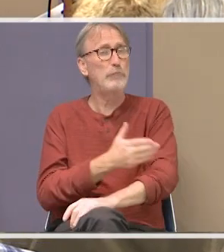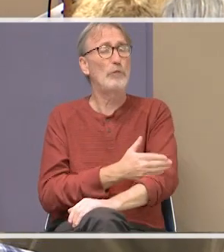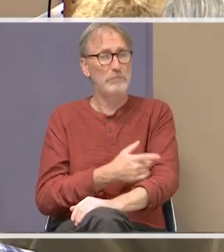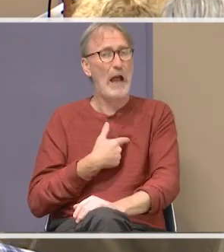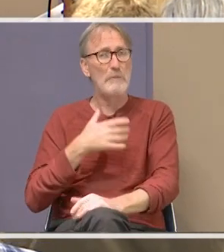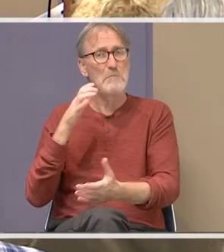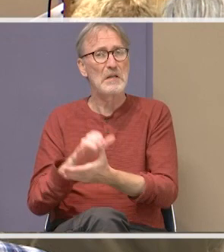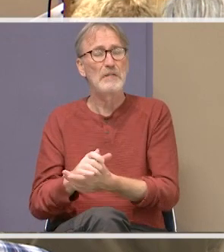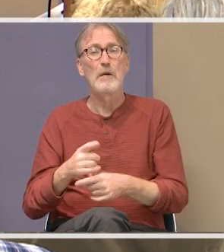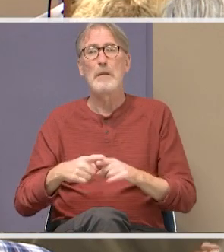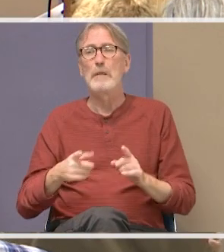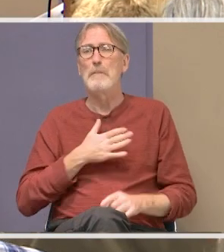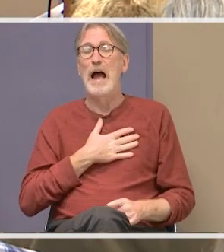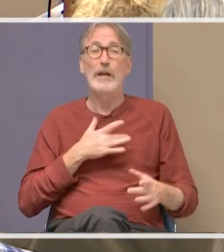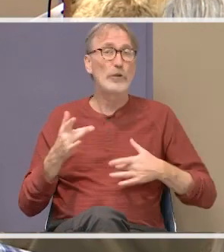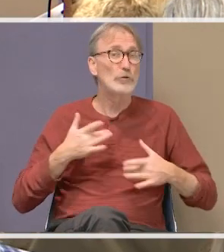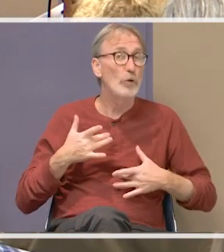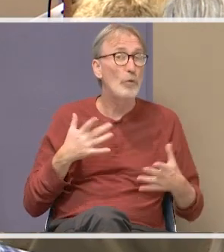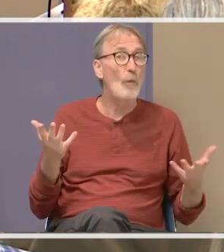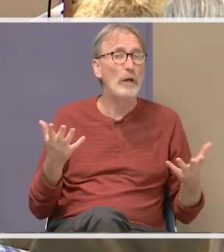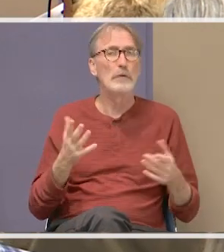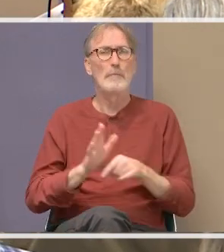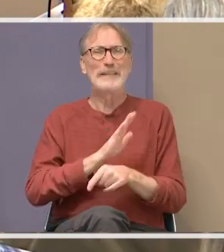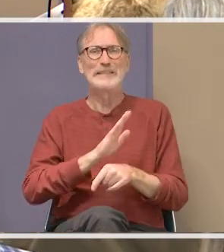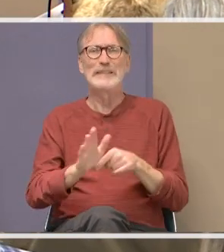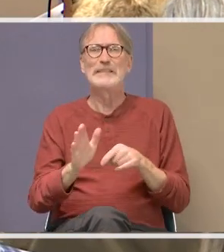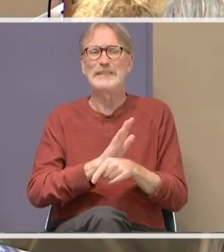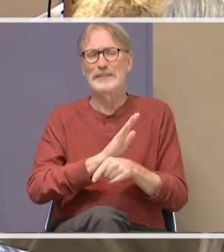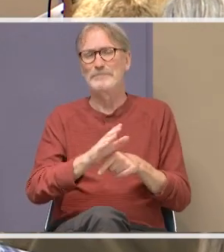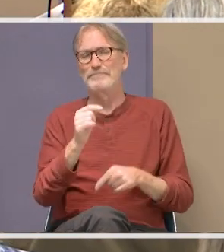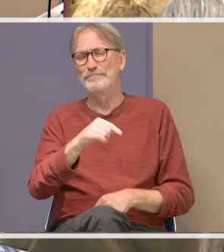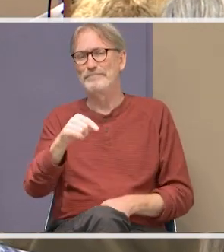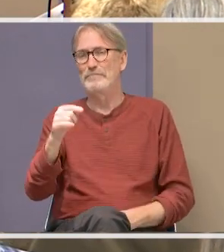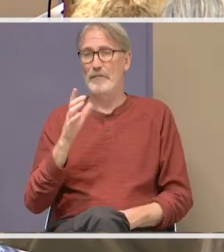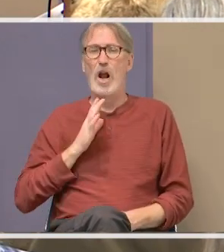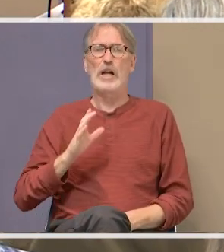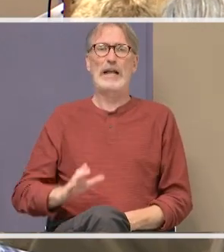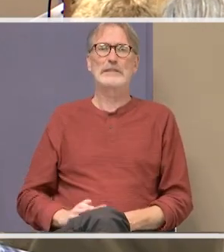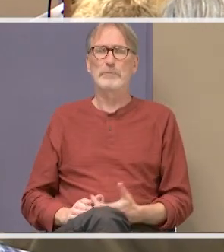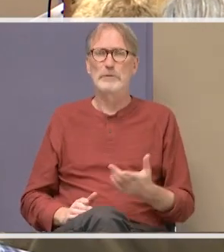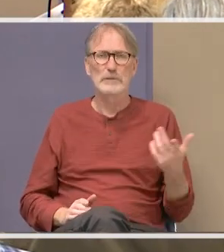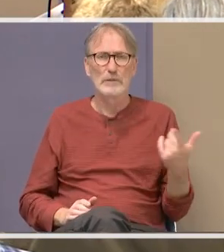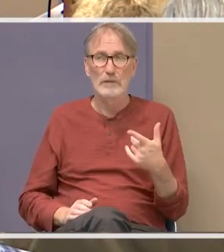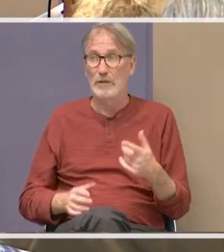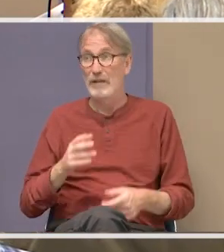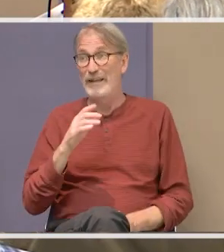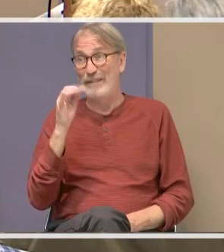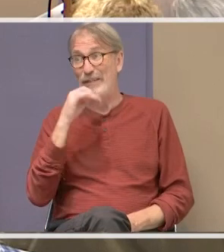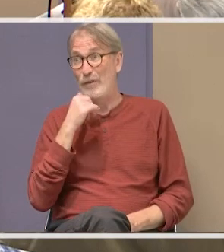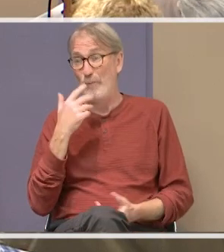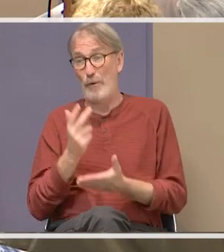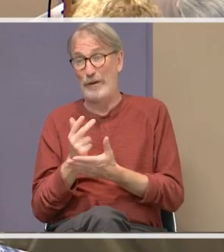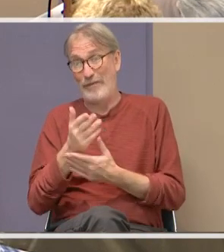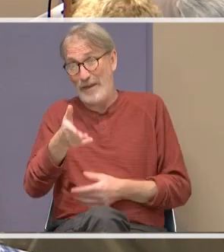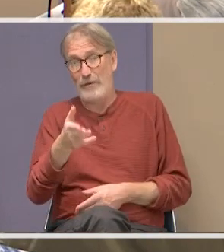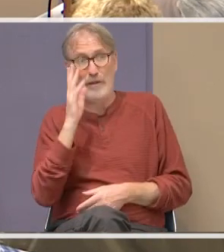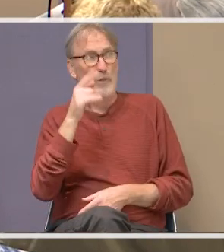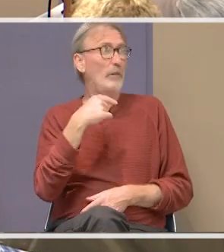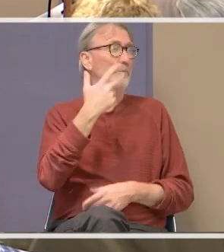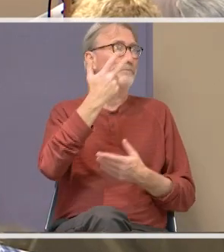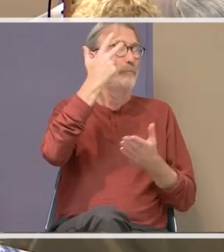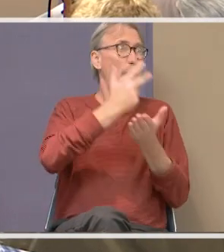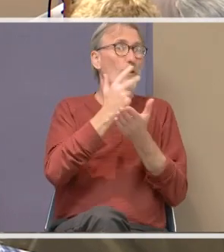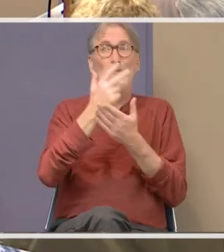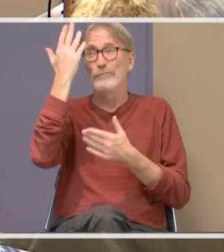improved. My concern is the businesses and customers that aren't going to be parking there. They're going to be parking in front of everybody